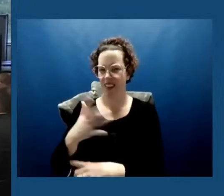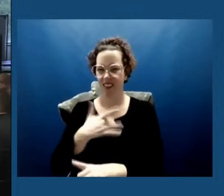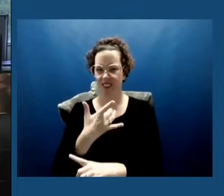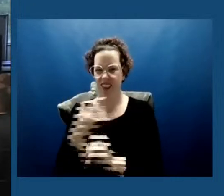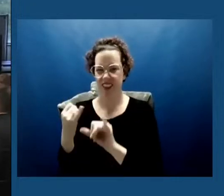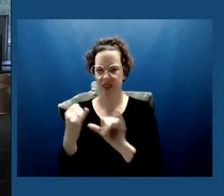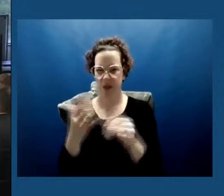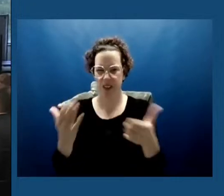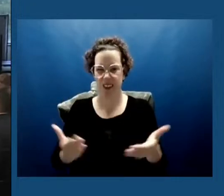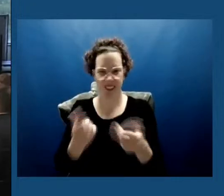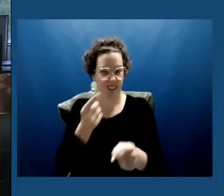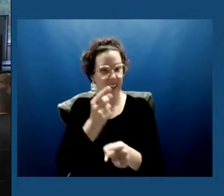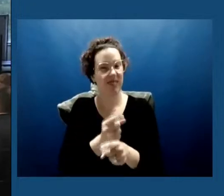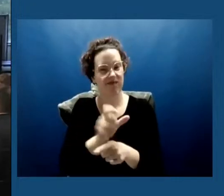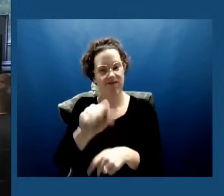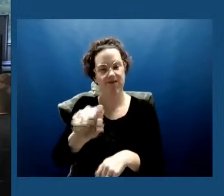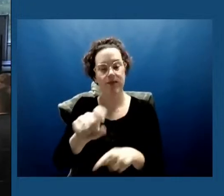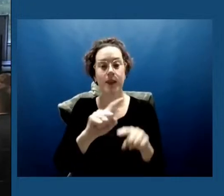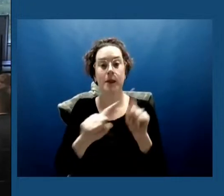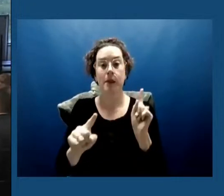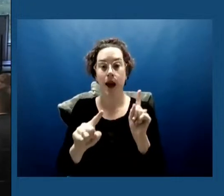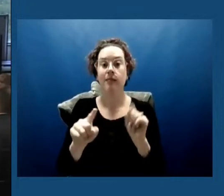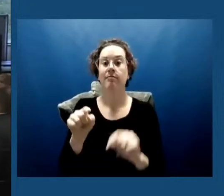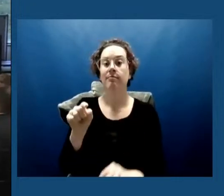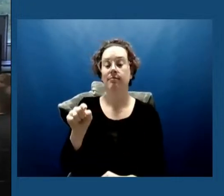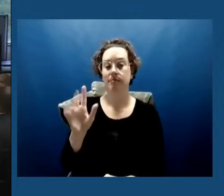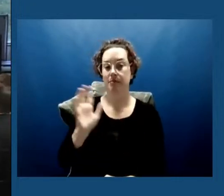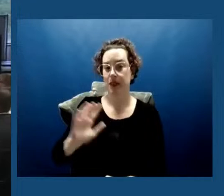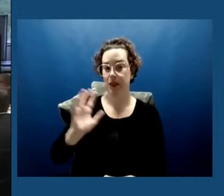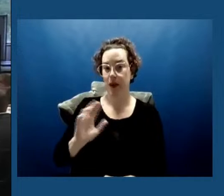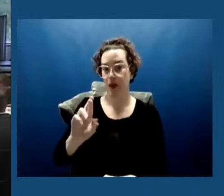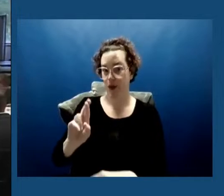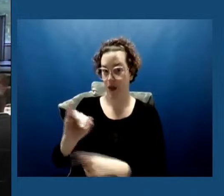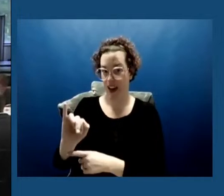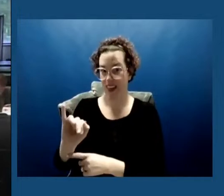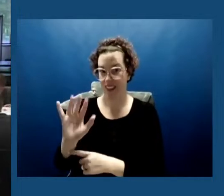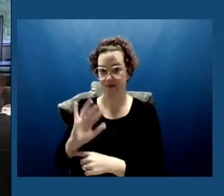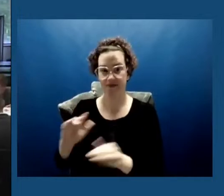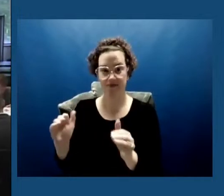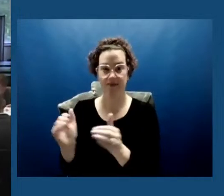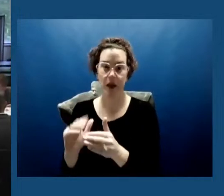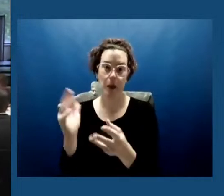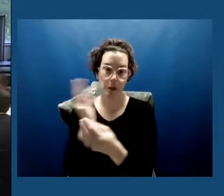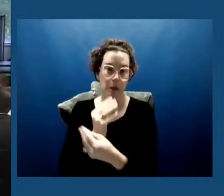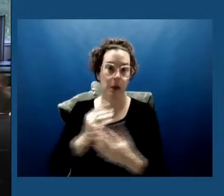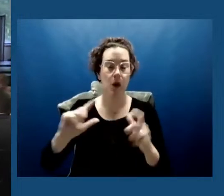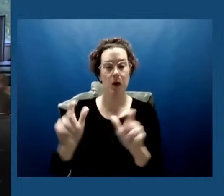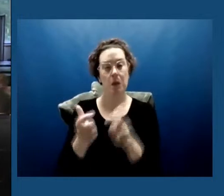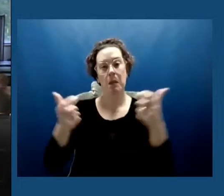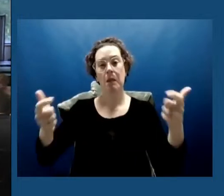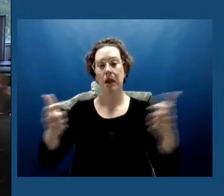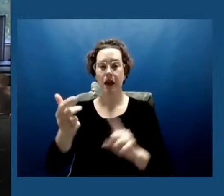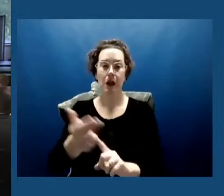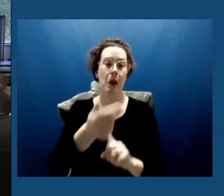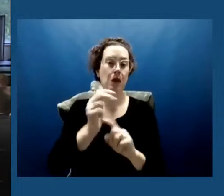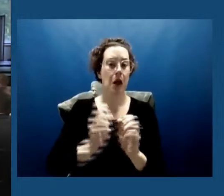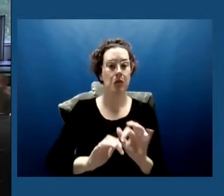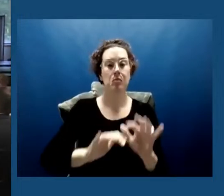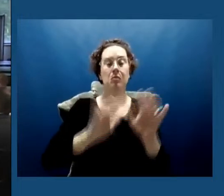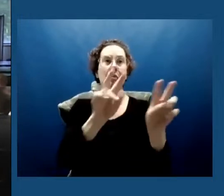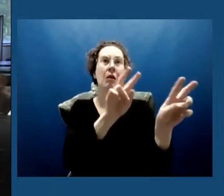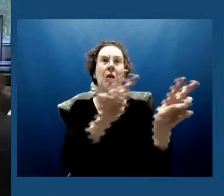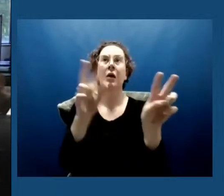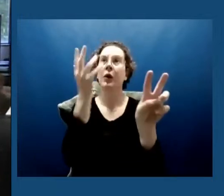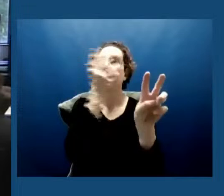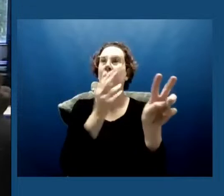Syracuse. You know, Providence was once like, you know, you see huge, beautiful, grand hotels, just like Syracuse. You know,